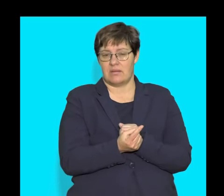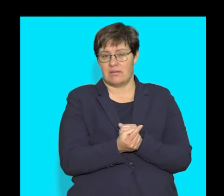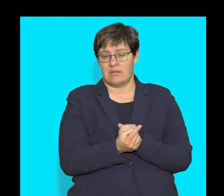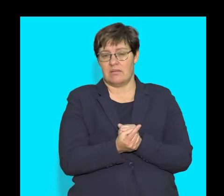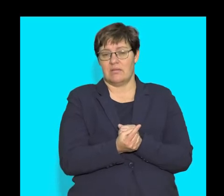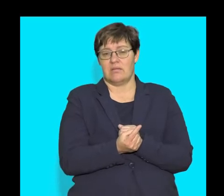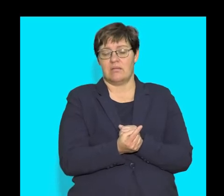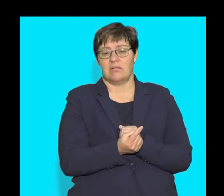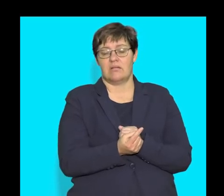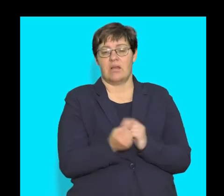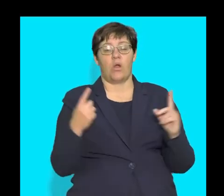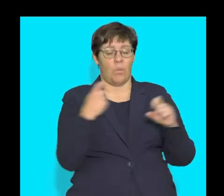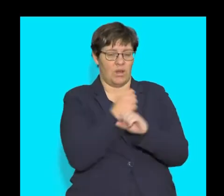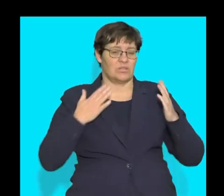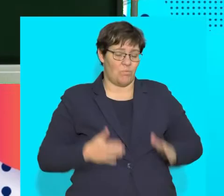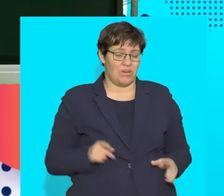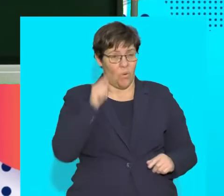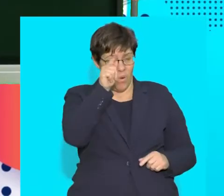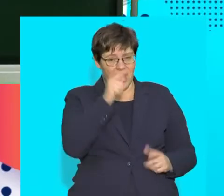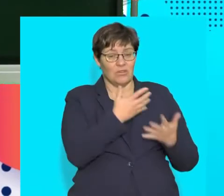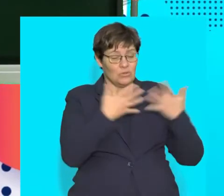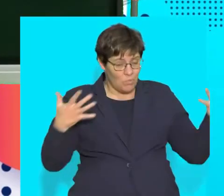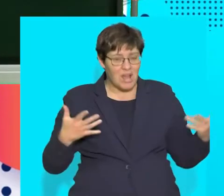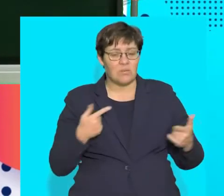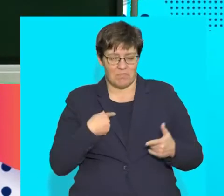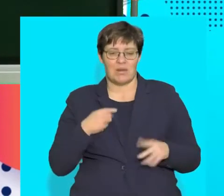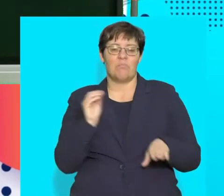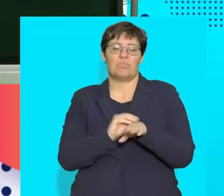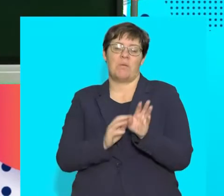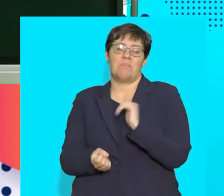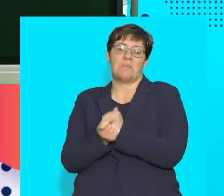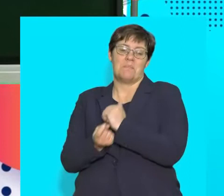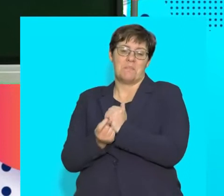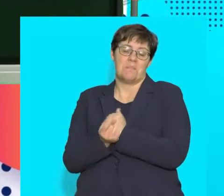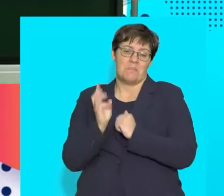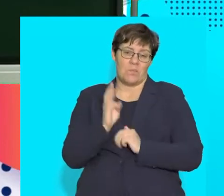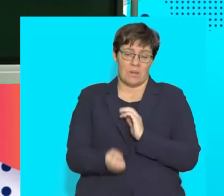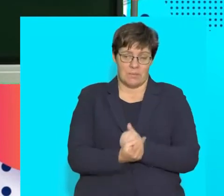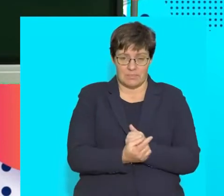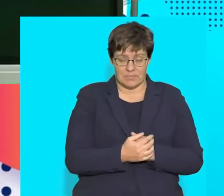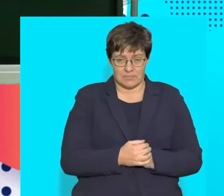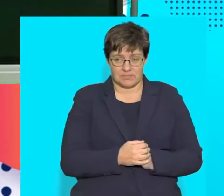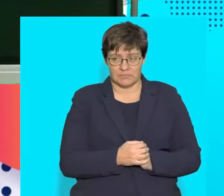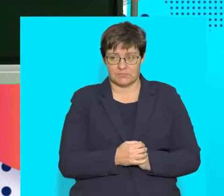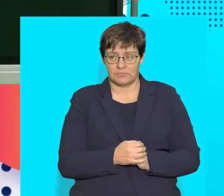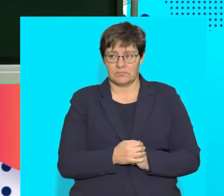more likely to cause complications in the body if they are taken in excessively high amounts.